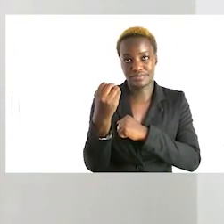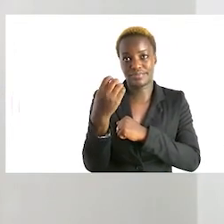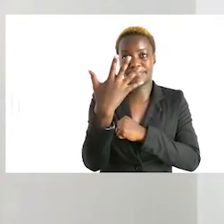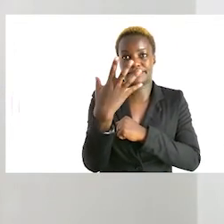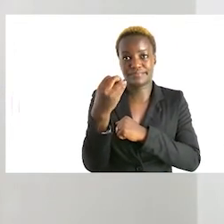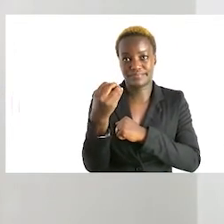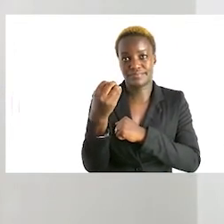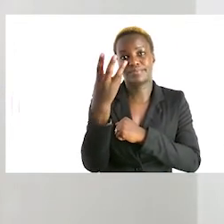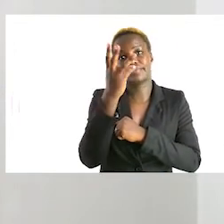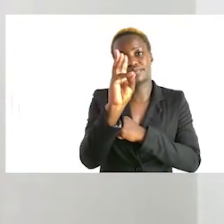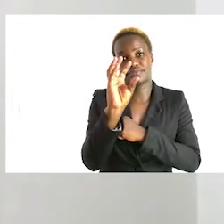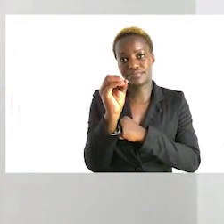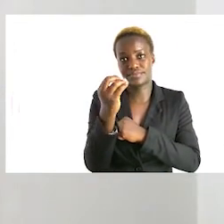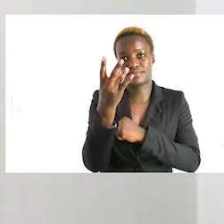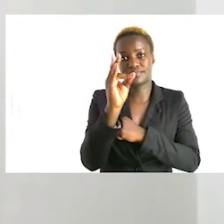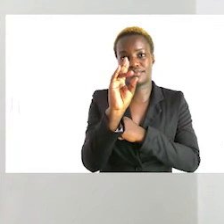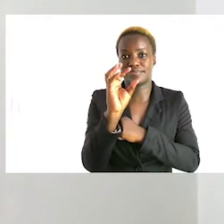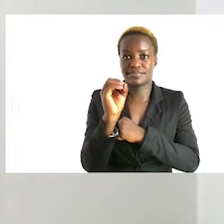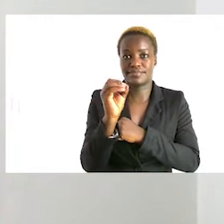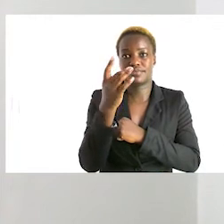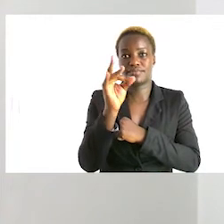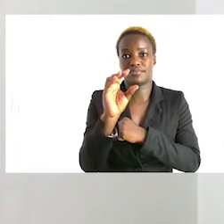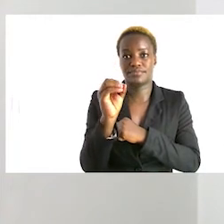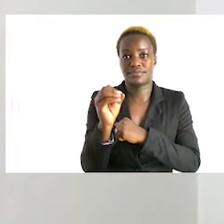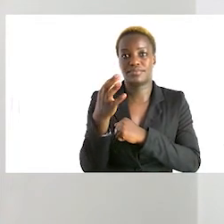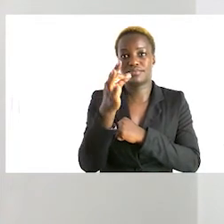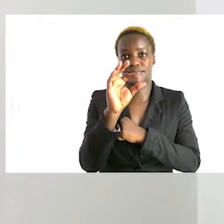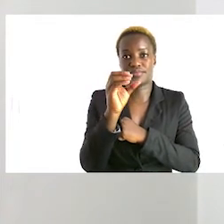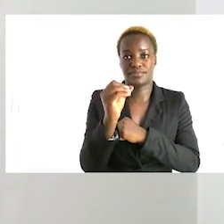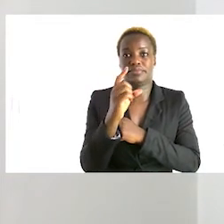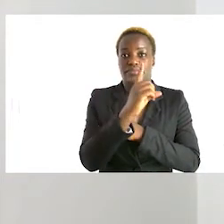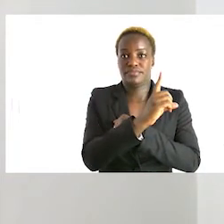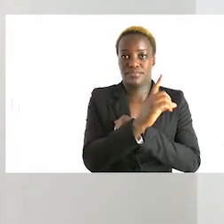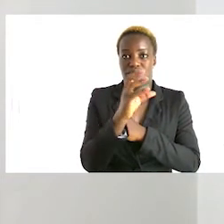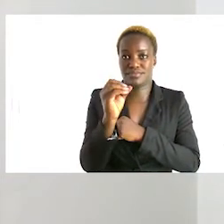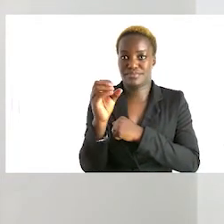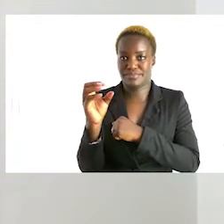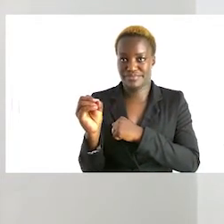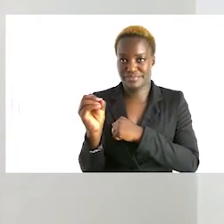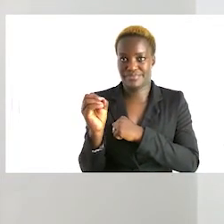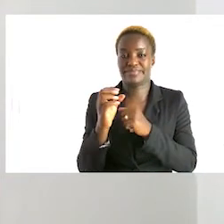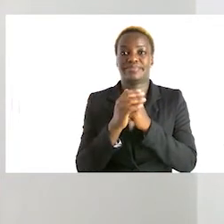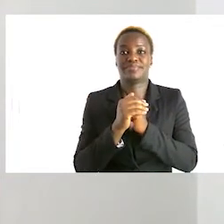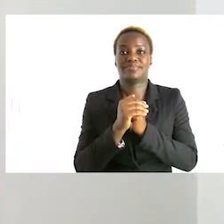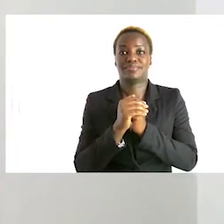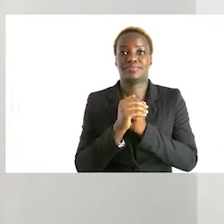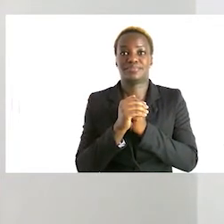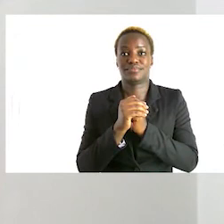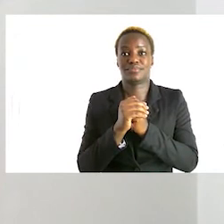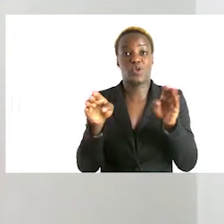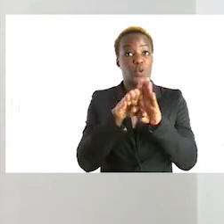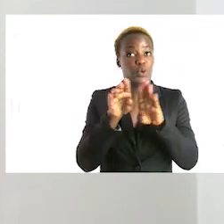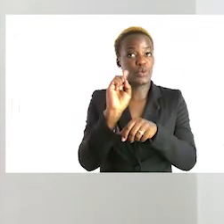40, 50, 60, 70, 80, 90, and 100. So what have you been doing